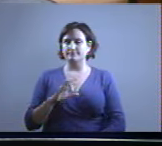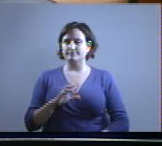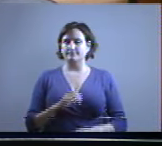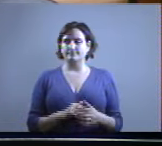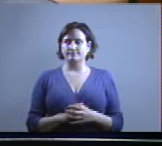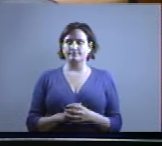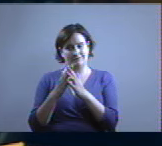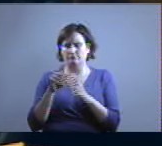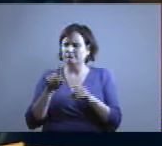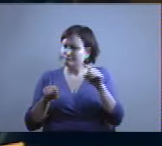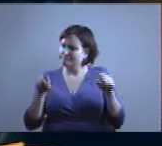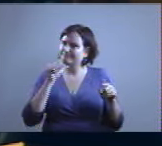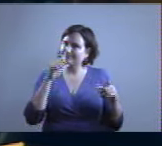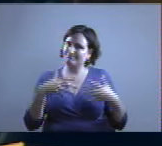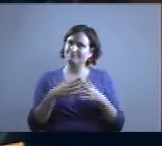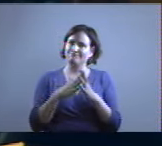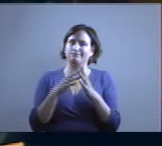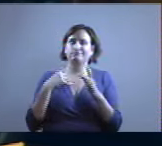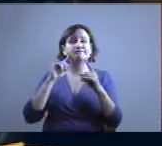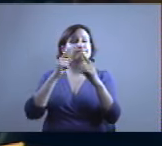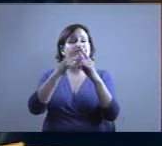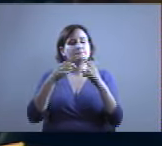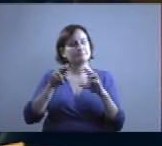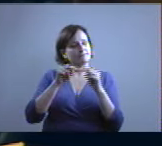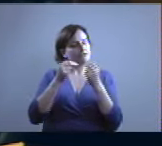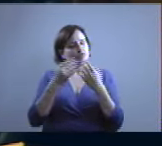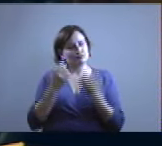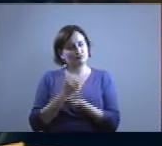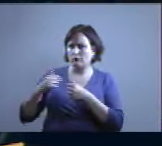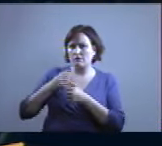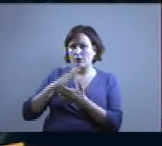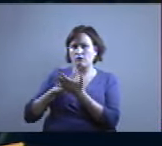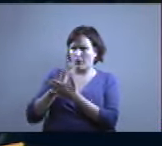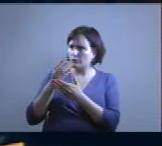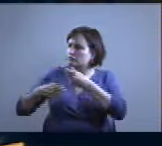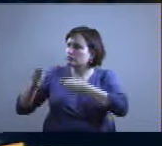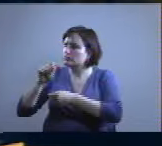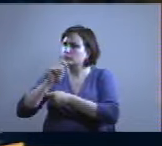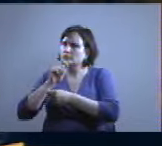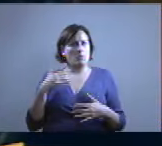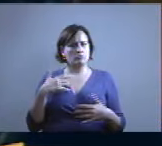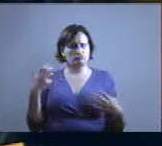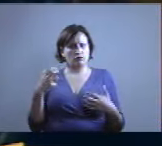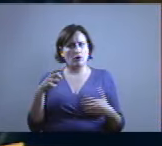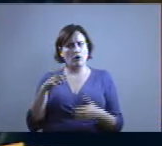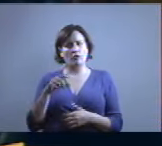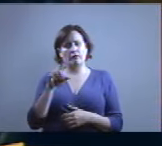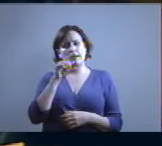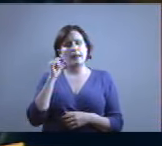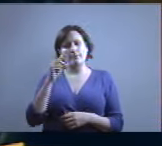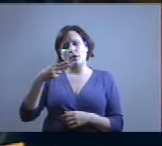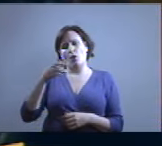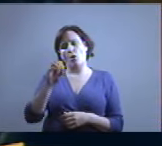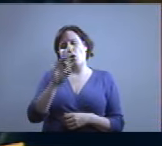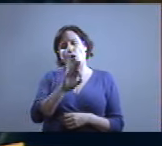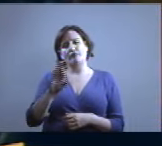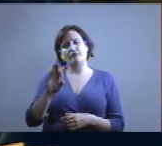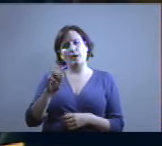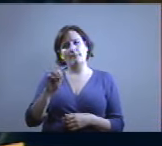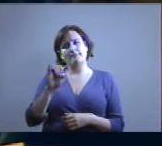Mr. Speaker, National Democratic Society and develop common values, Maya, in the